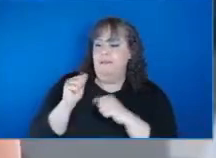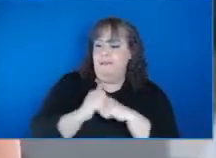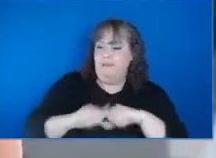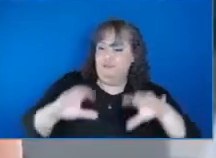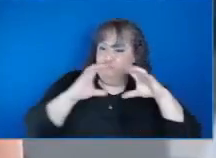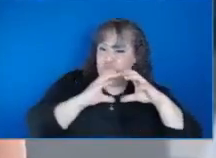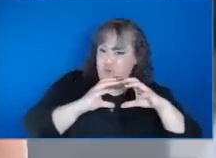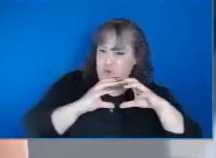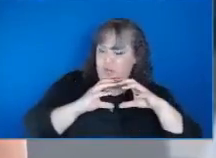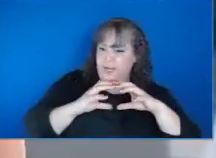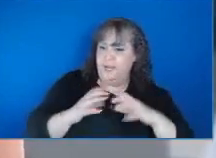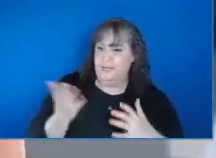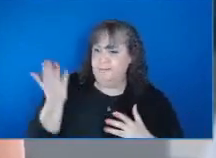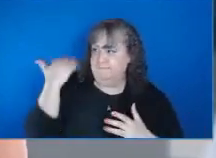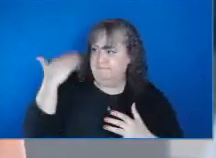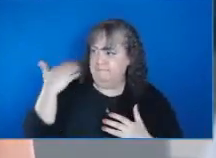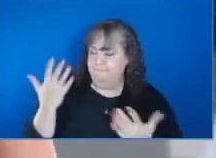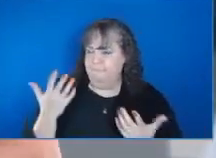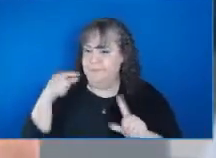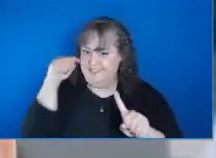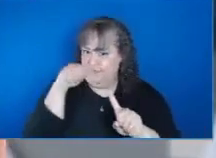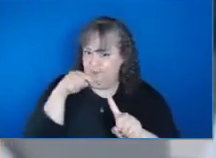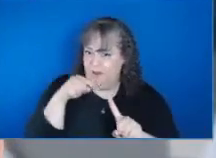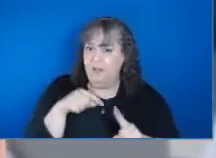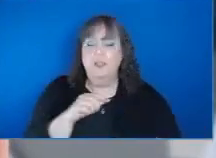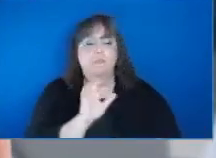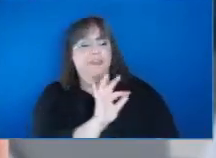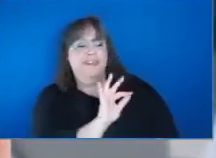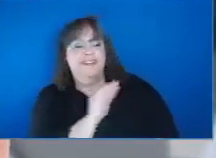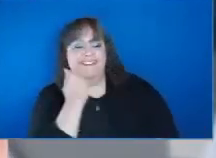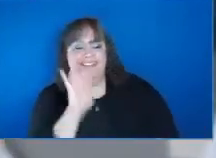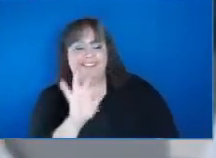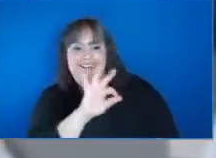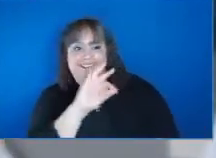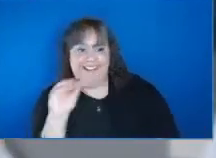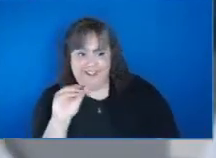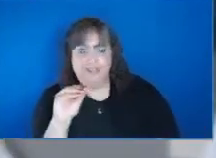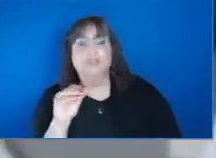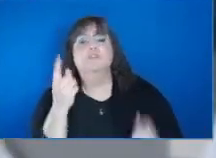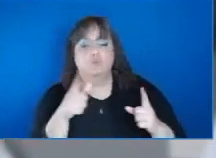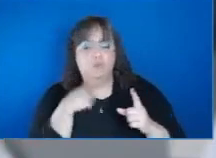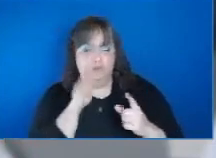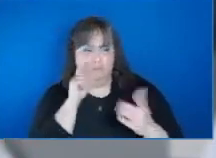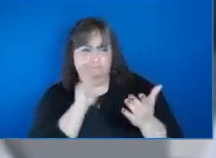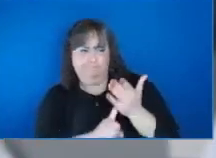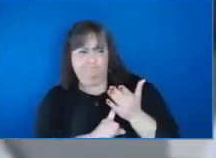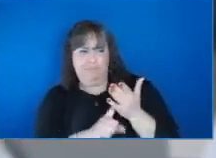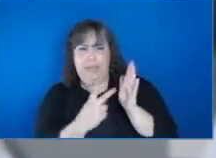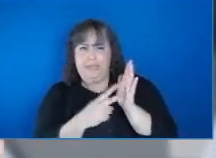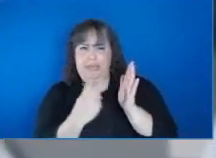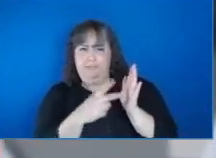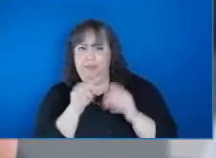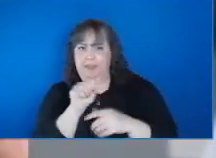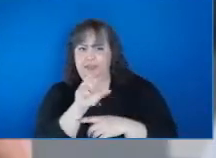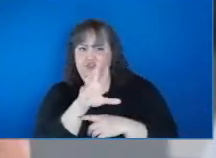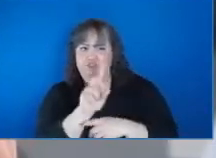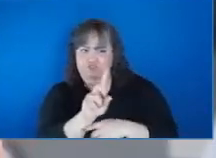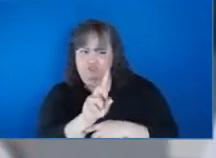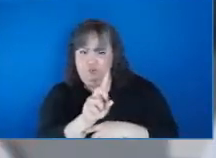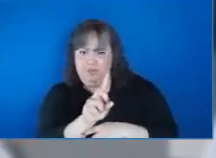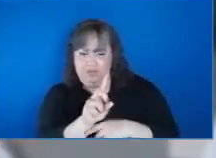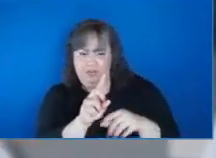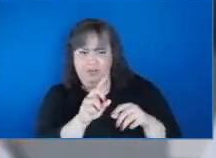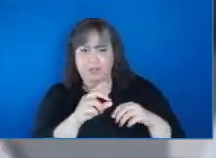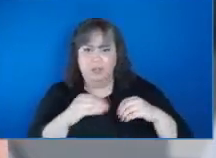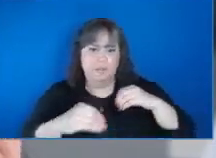1990s that this was discovered to be a binary asteroid system. A double asteroid system was the first time that that was seen. I mean, so, but, you know, DART